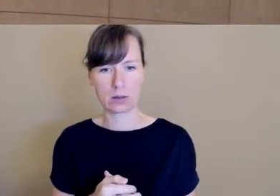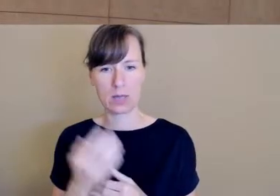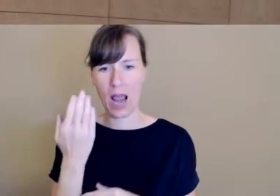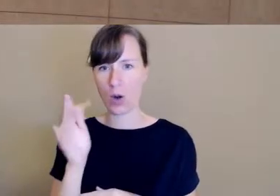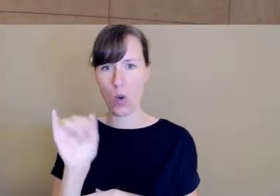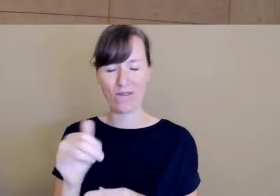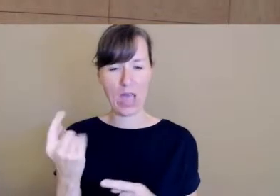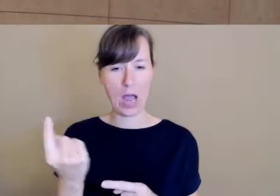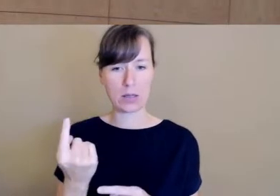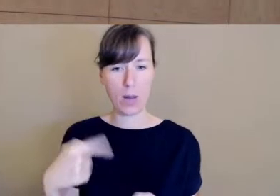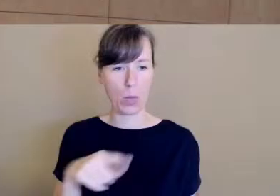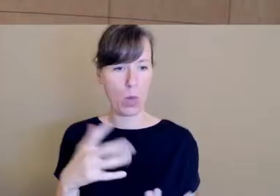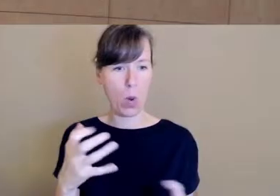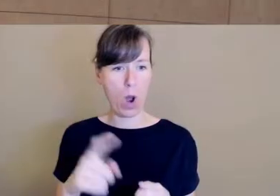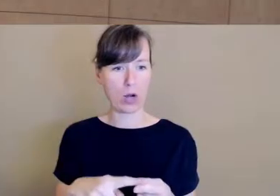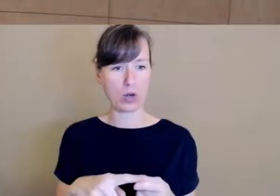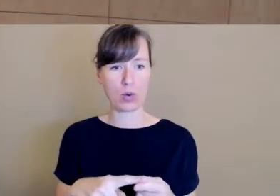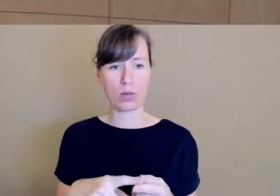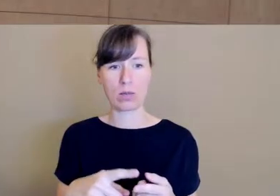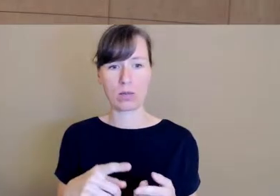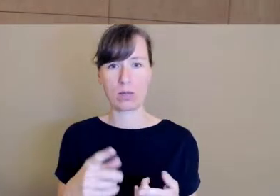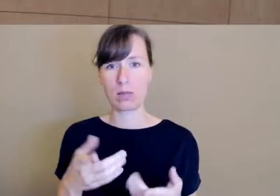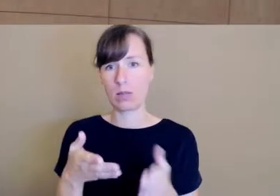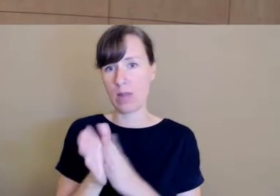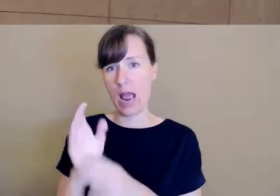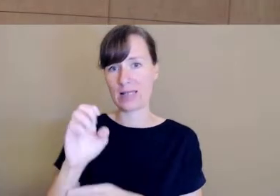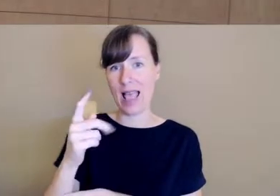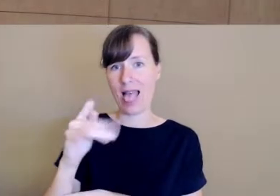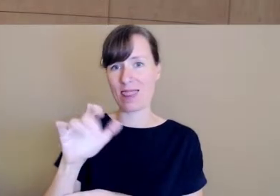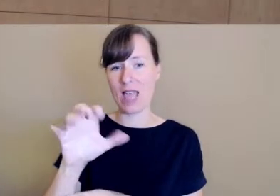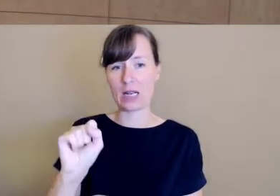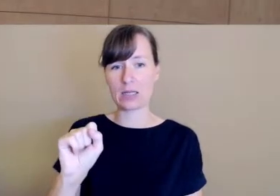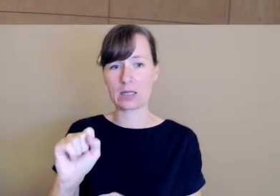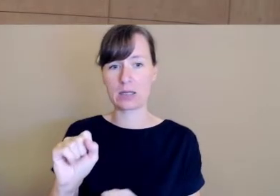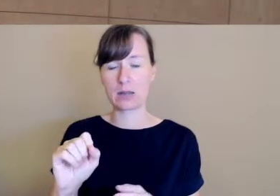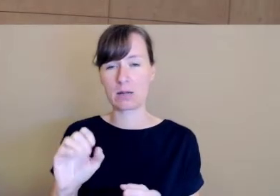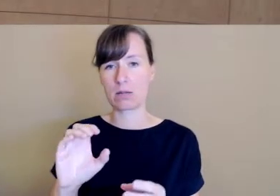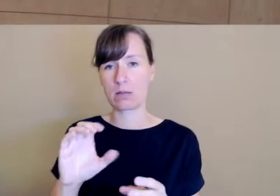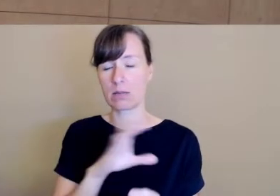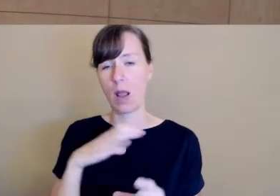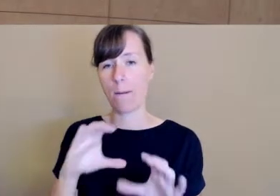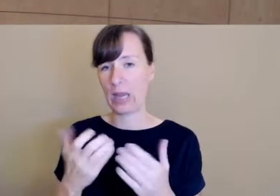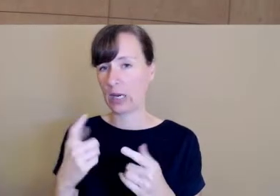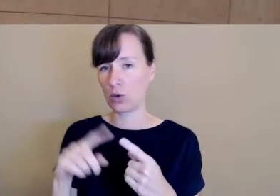put on our ethics committee, just kind of take a look at the stuff that we're putting on our,